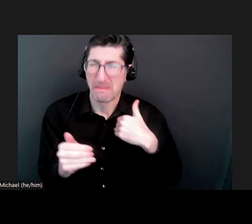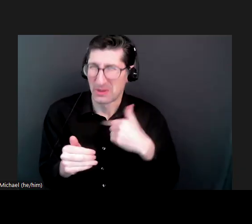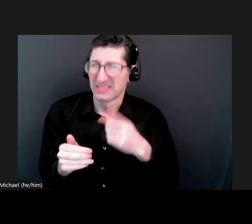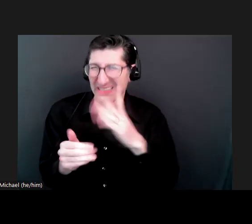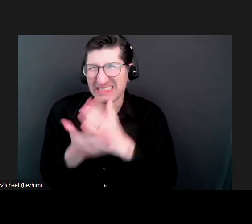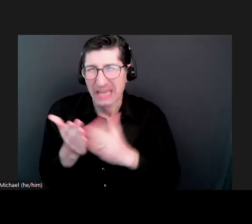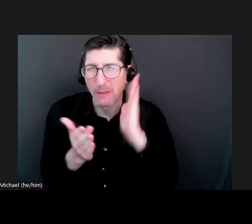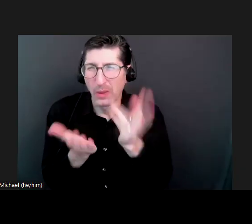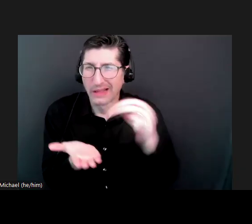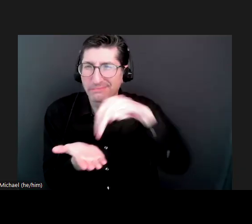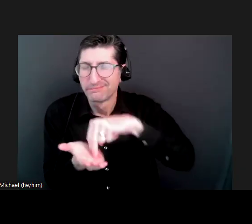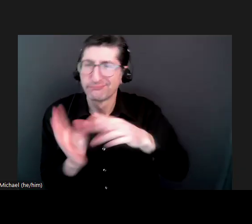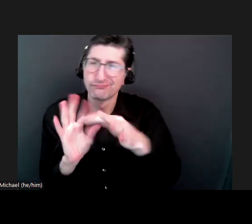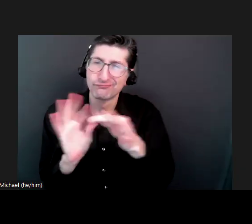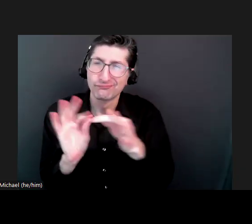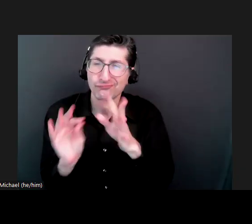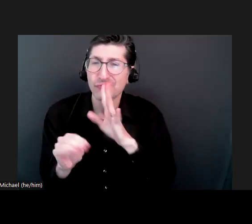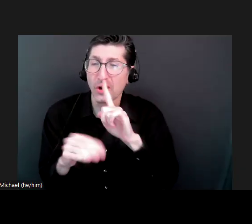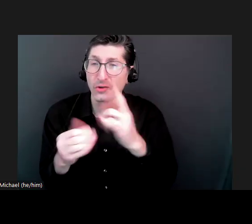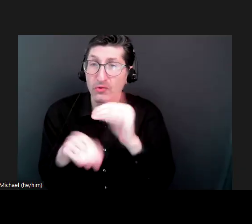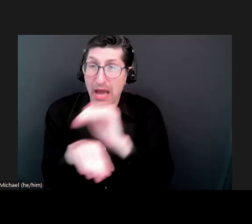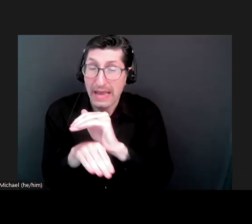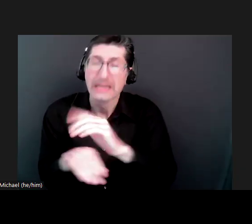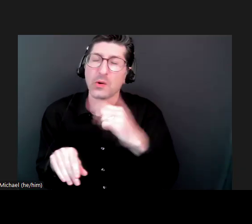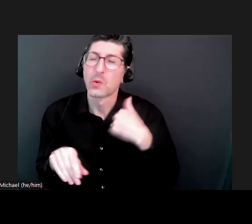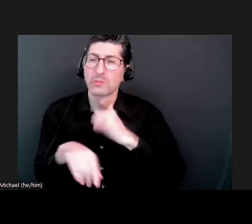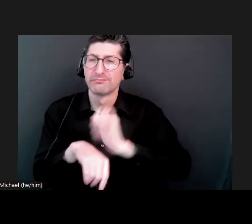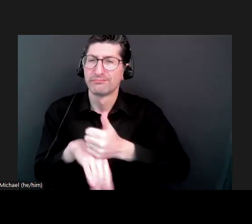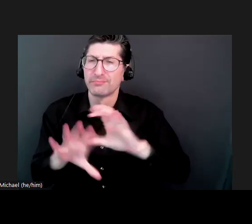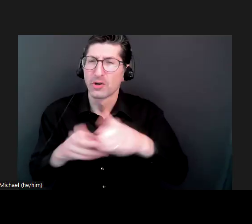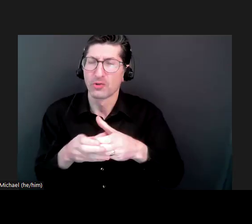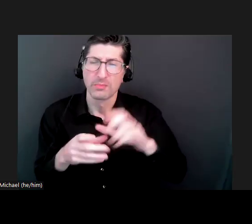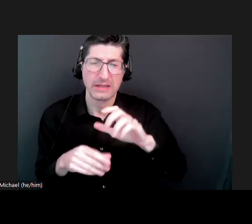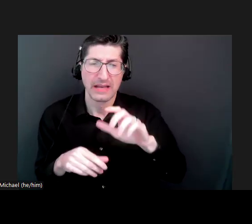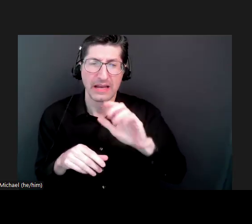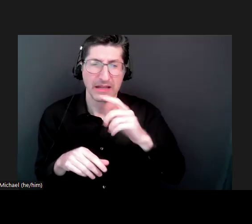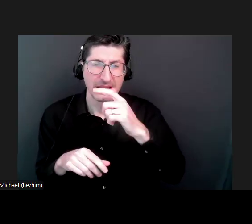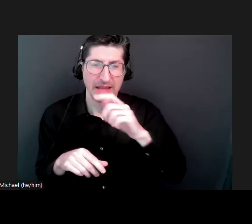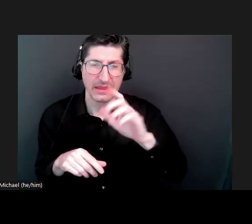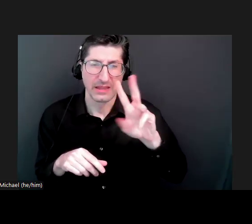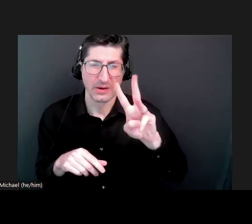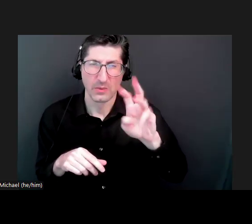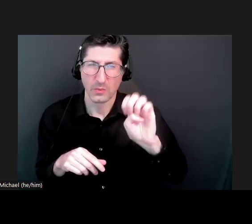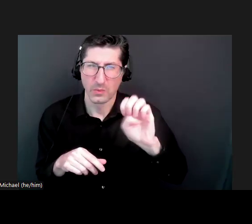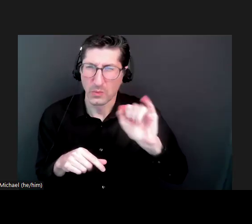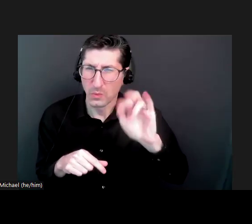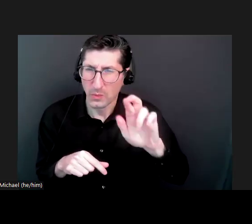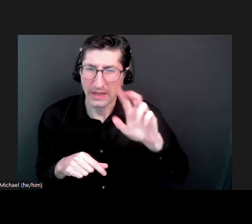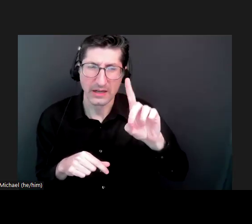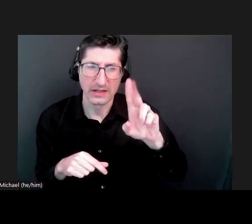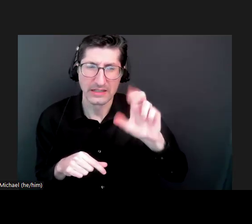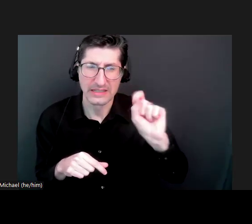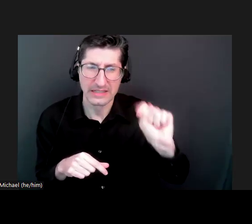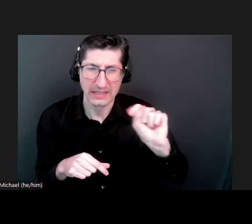to form the Weir Dustbusters. We are determined to address the significant health and environmental impacts caused by